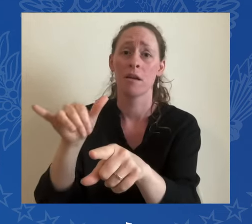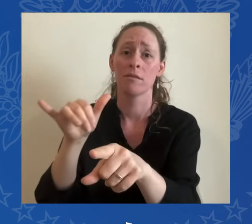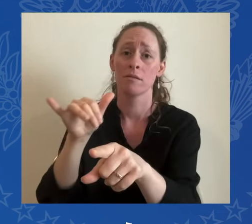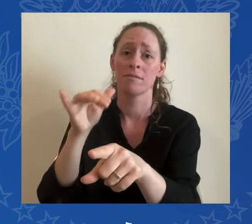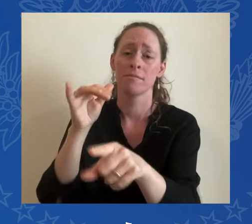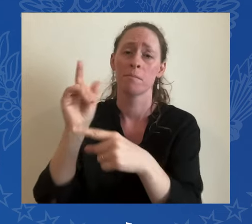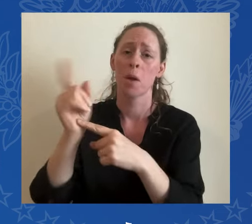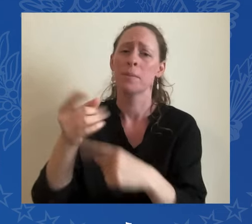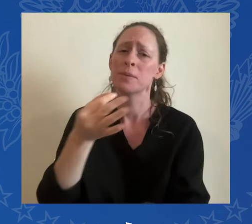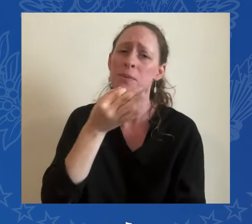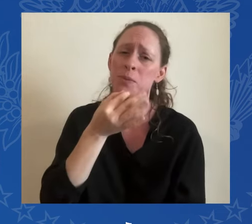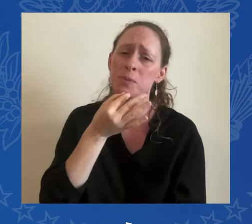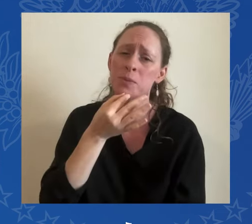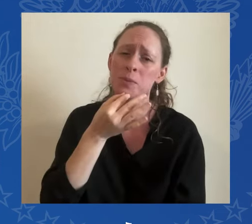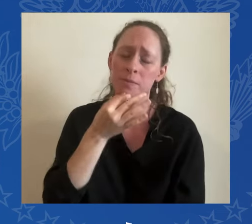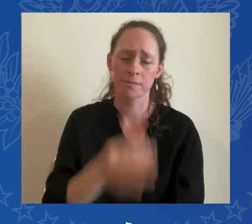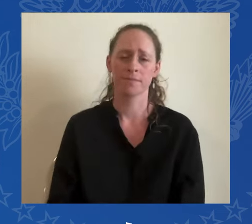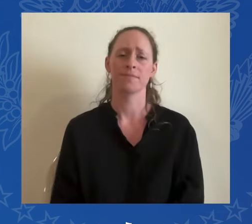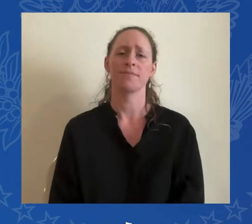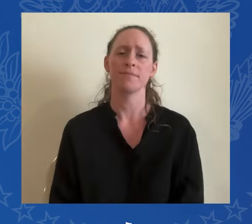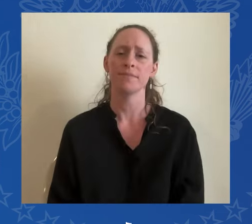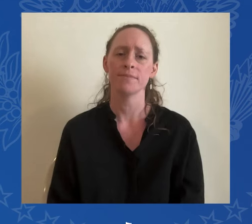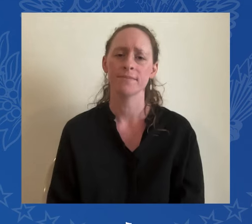As I said, that's when you know you're going to make it.